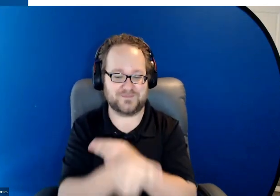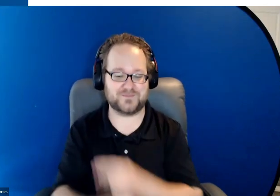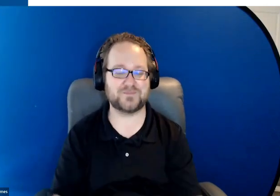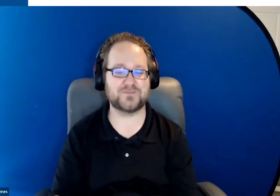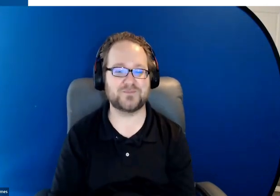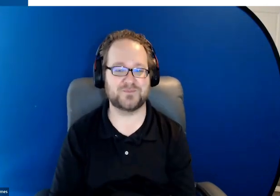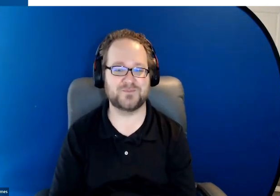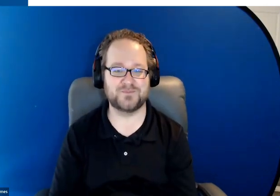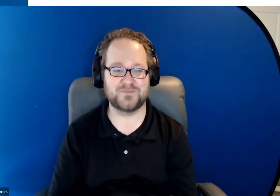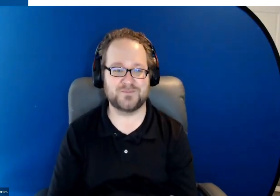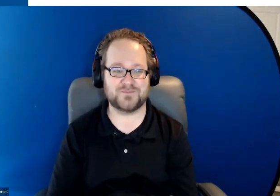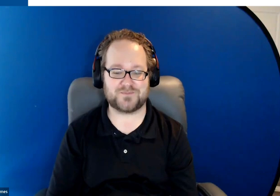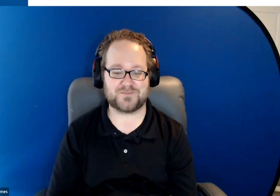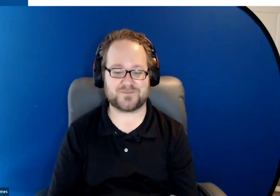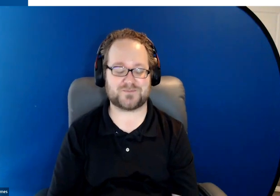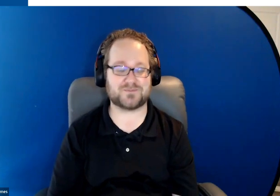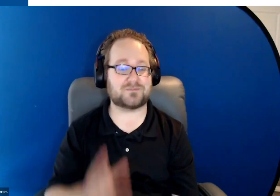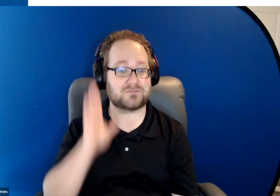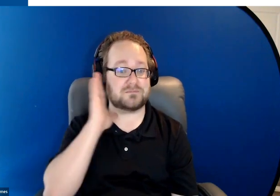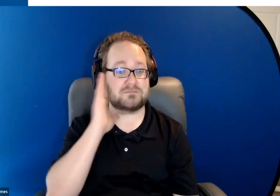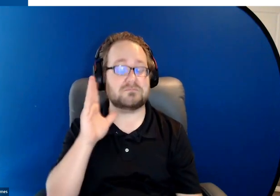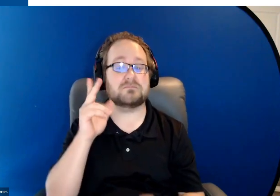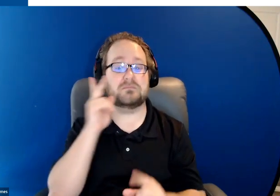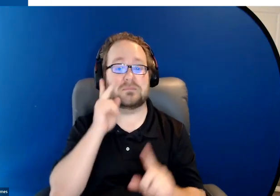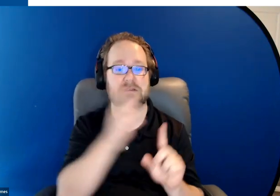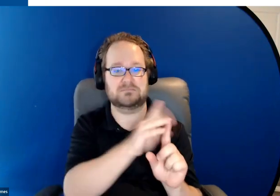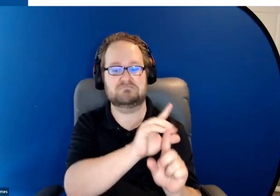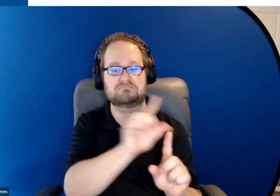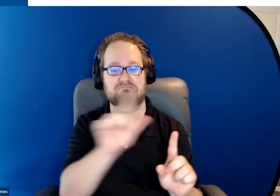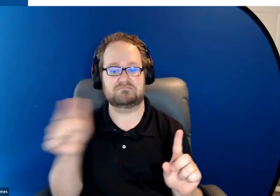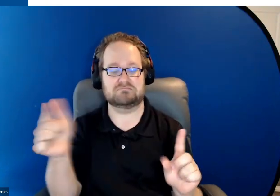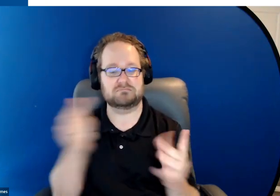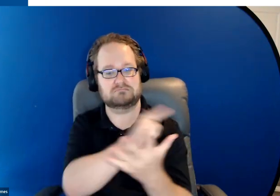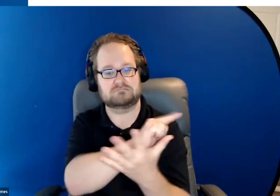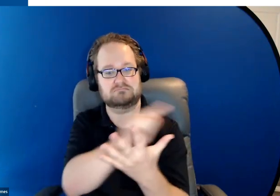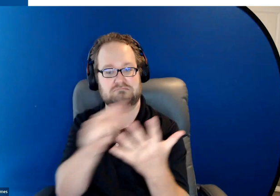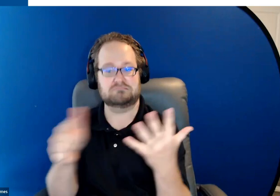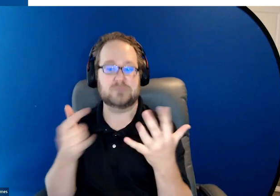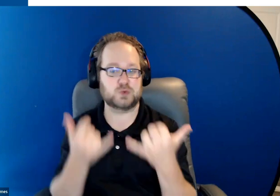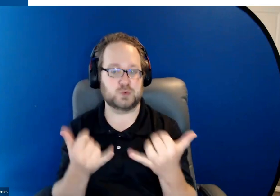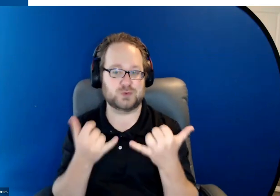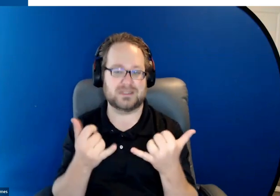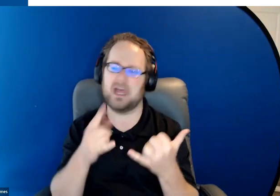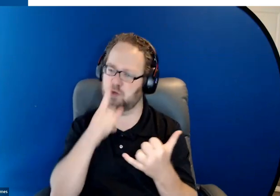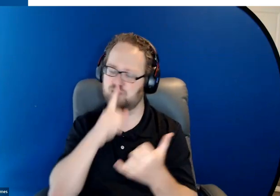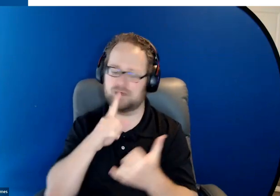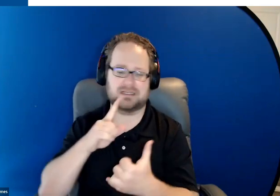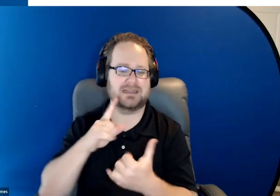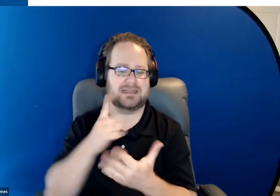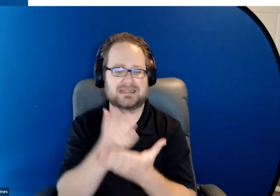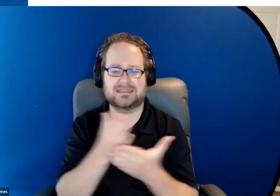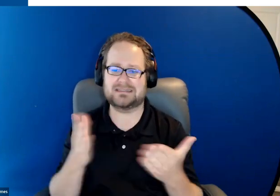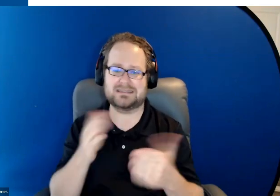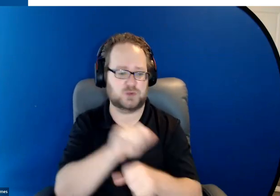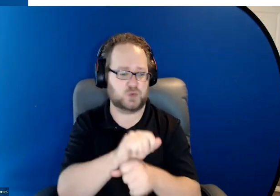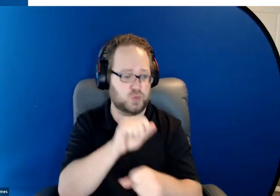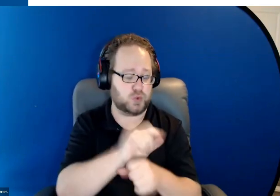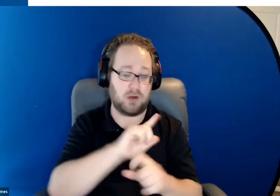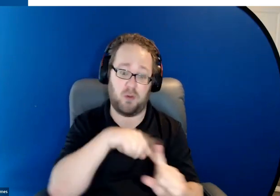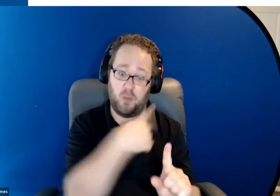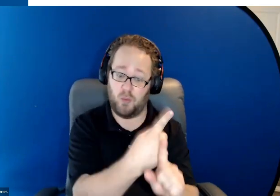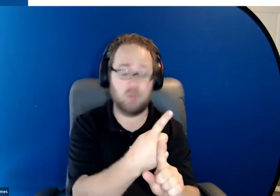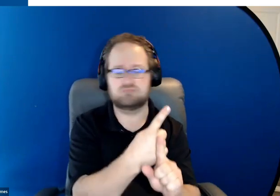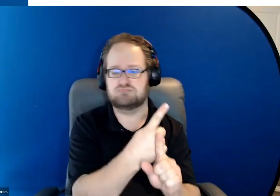You're going to be hearing from a number of us today. This really was such a collaborative effort across many parts